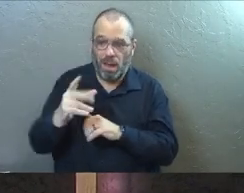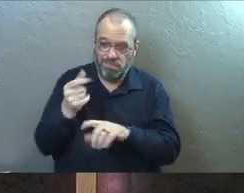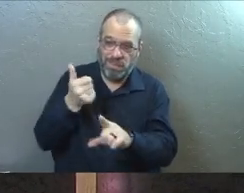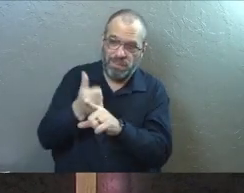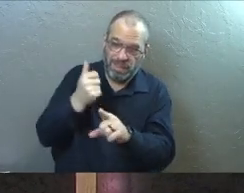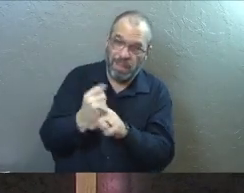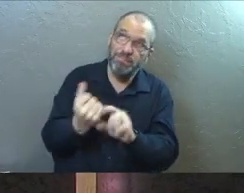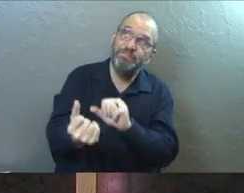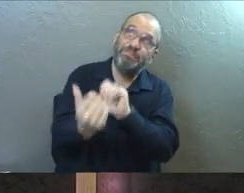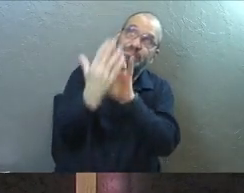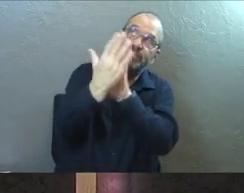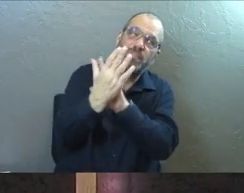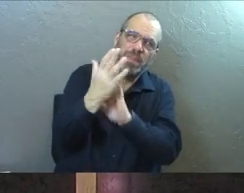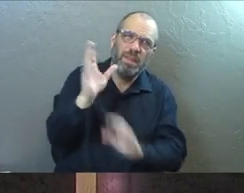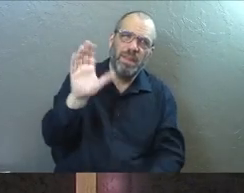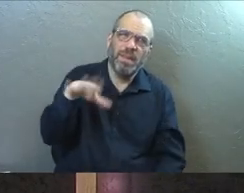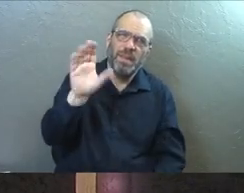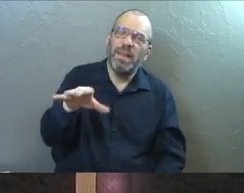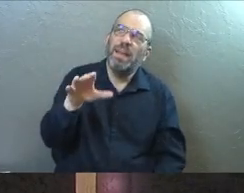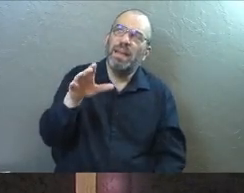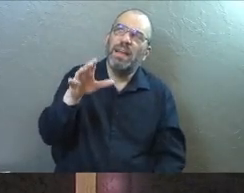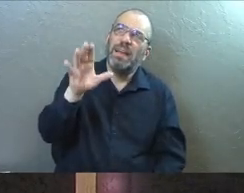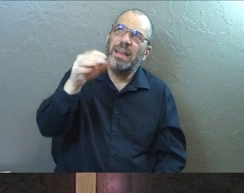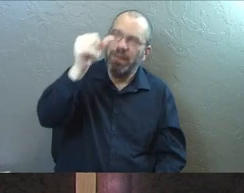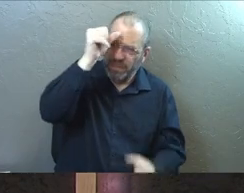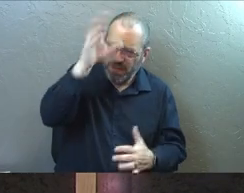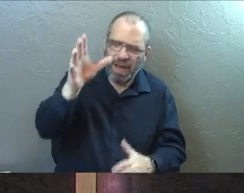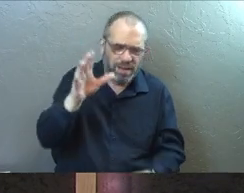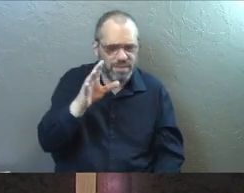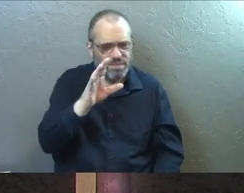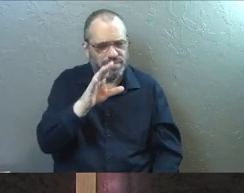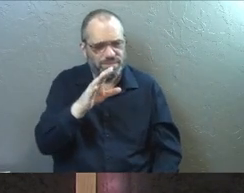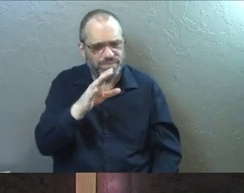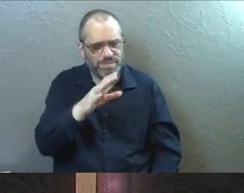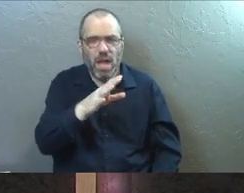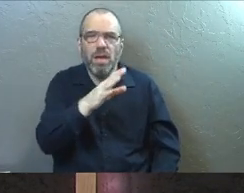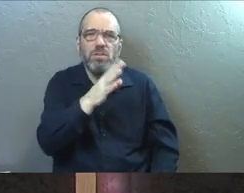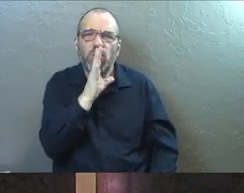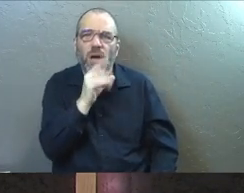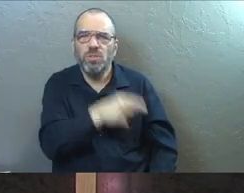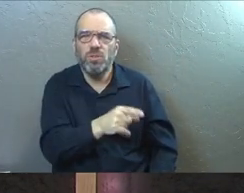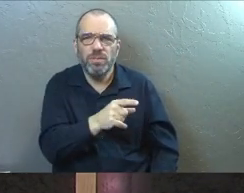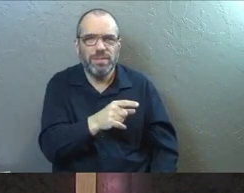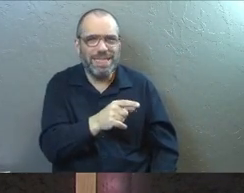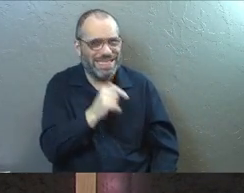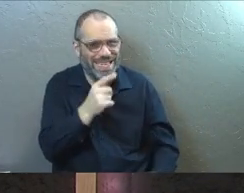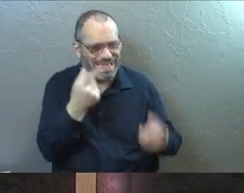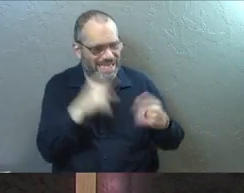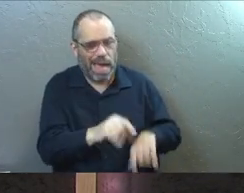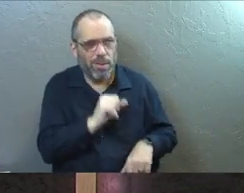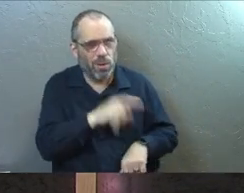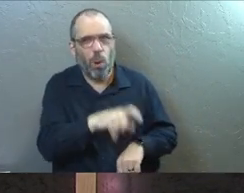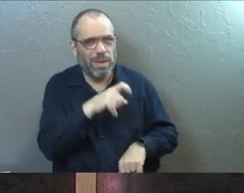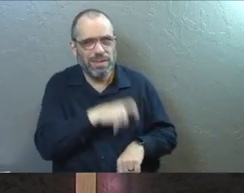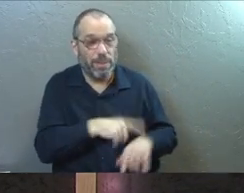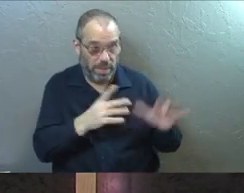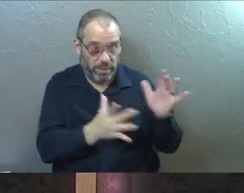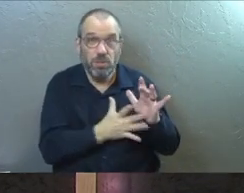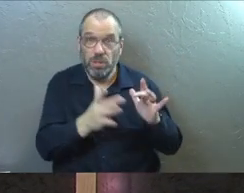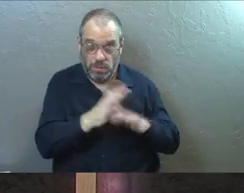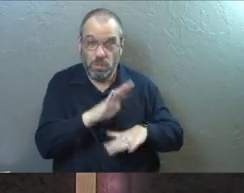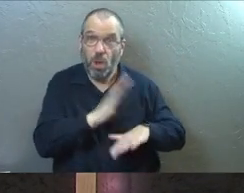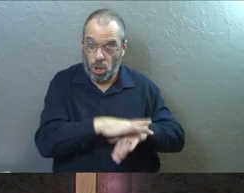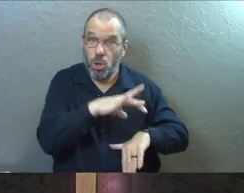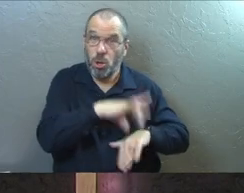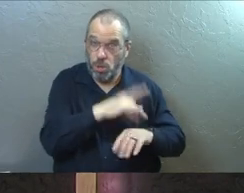Father. And he says some things to God the Father, and God the Father talks back, which doesn't happen every single day, even while Jesus